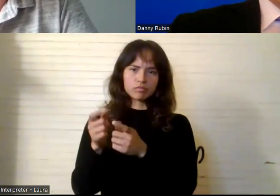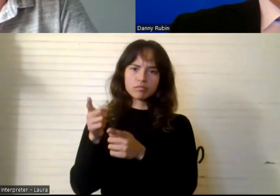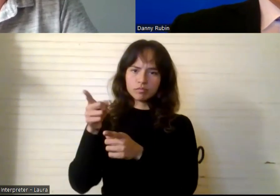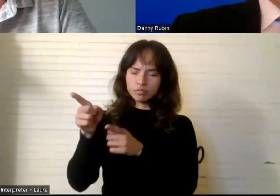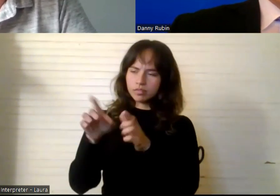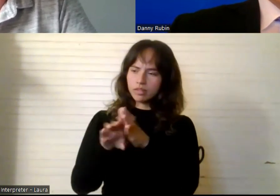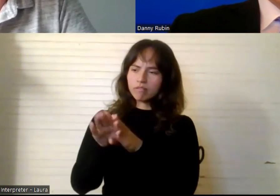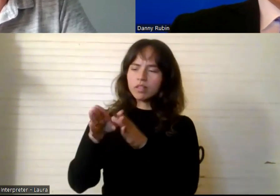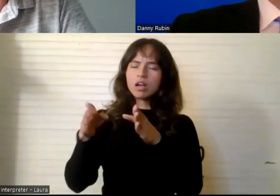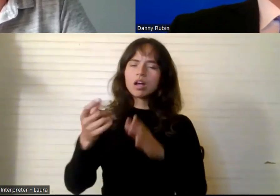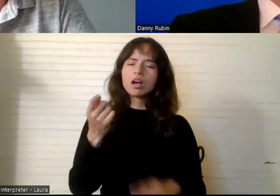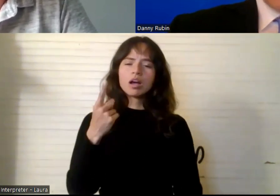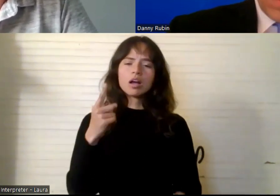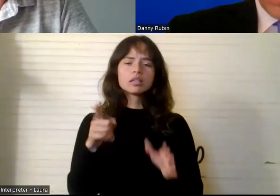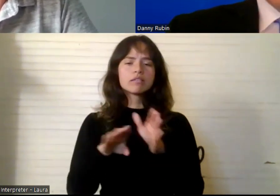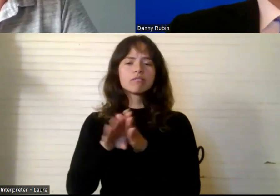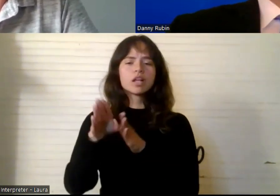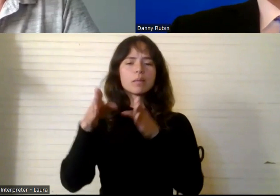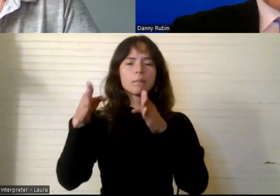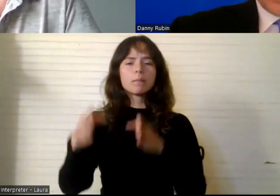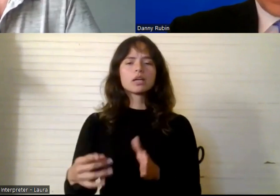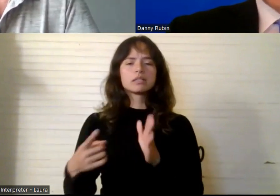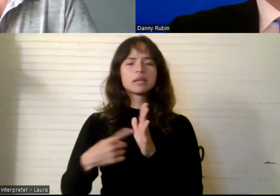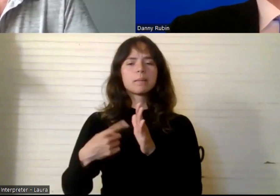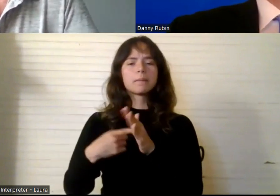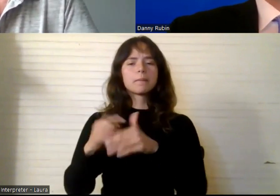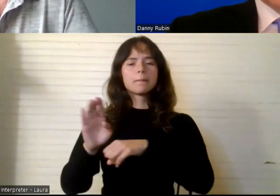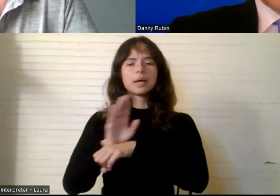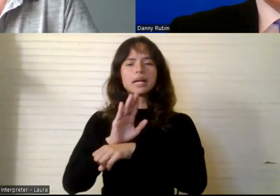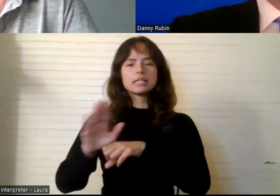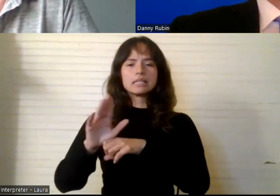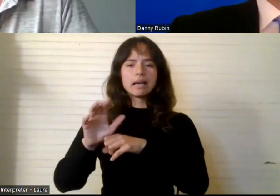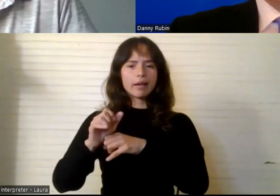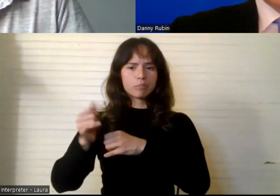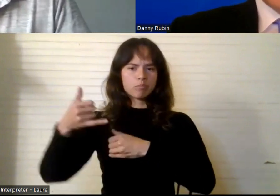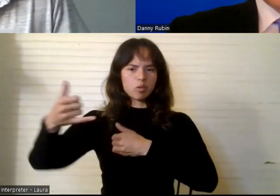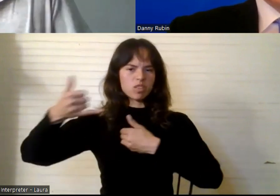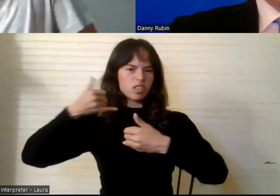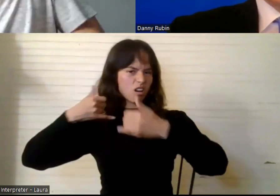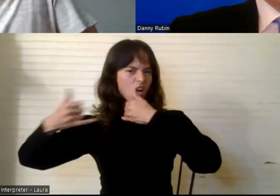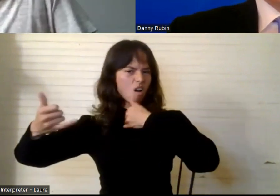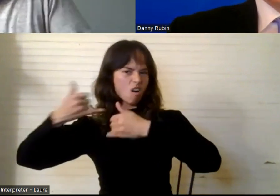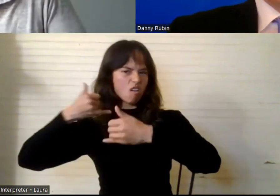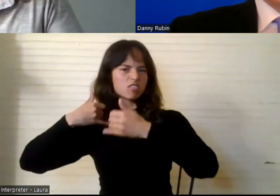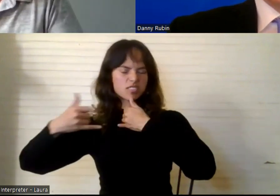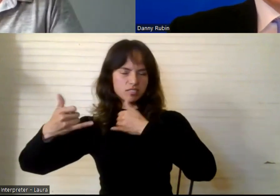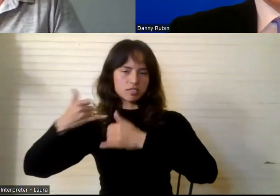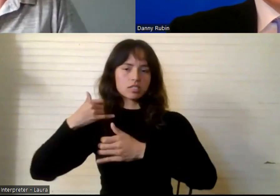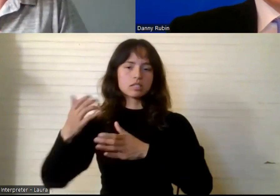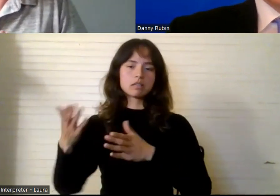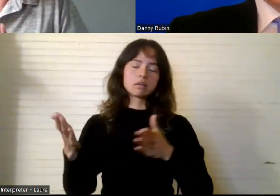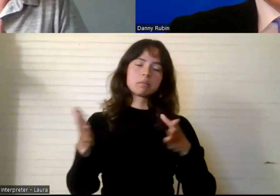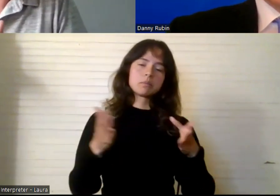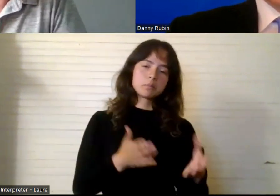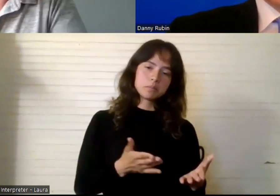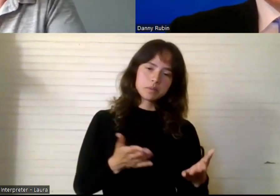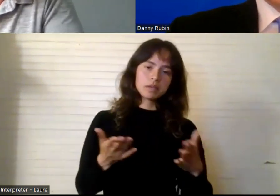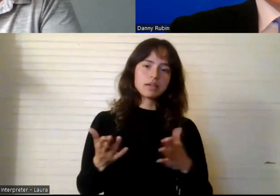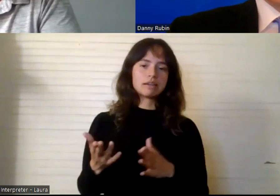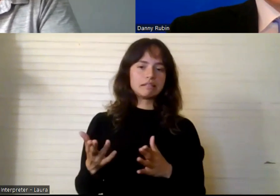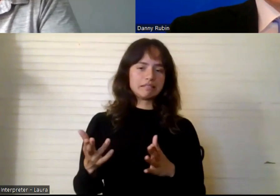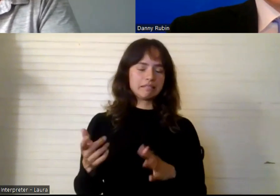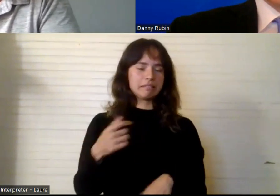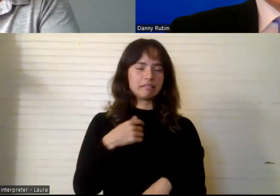developers sometimes are on the calls, and I think by default, I think it's maybe somewhat of a stigma,